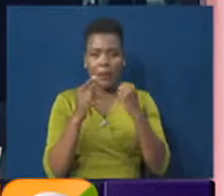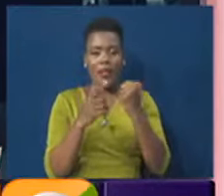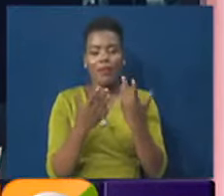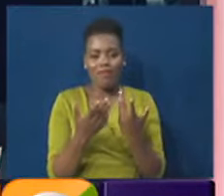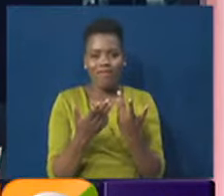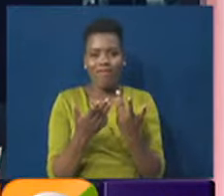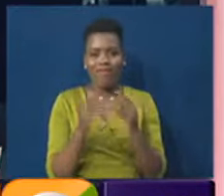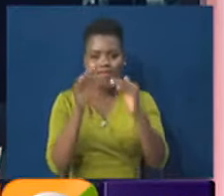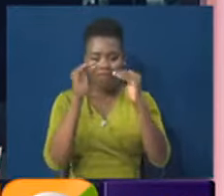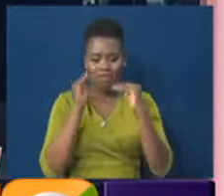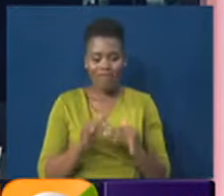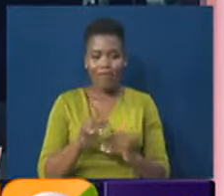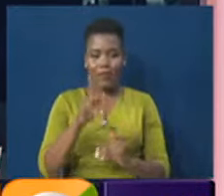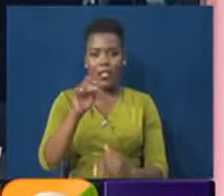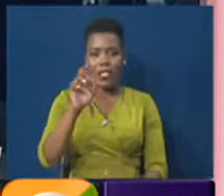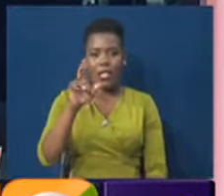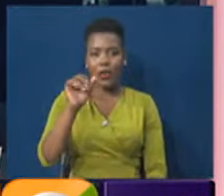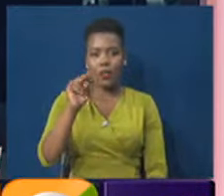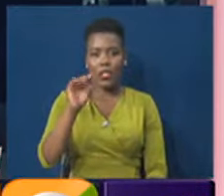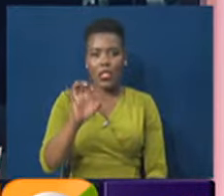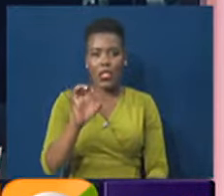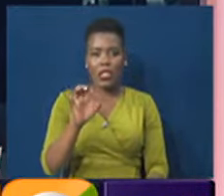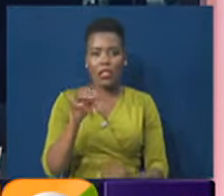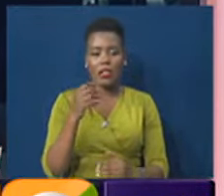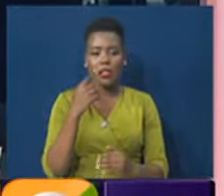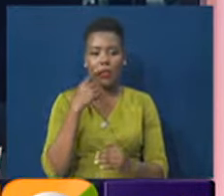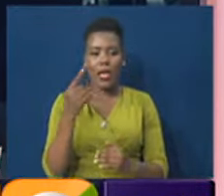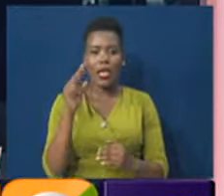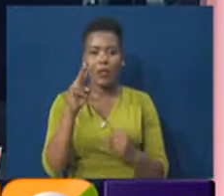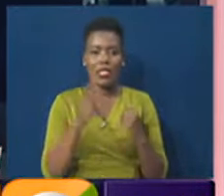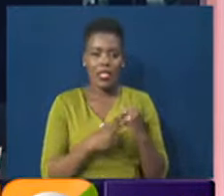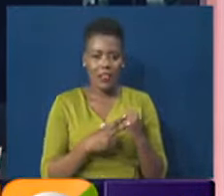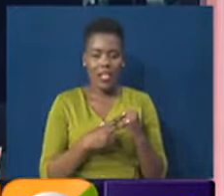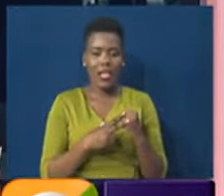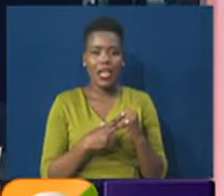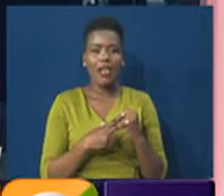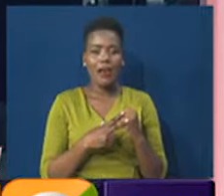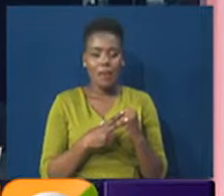179.67 cents. Kerosene was retailing at 127.94 cents. It's now